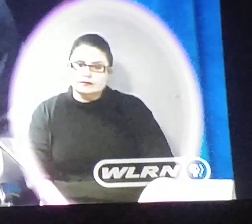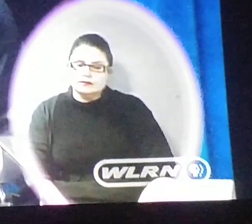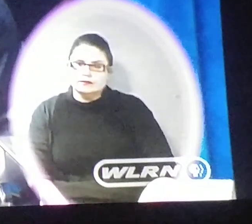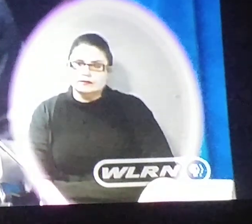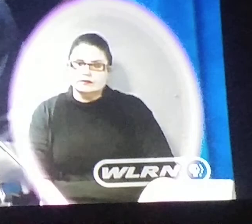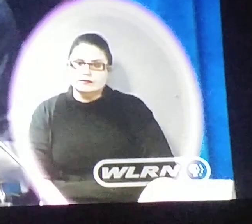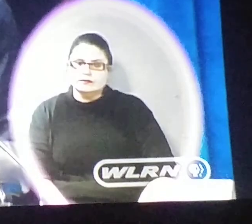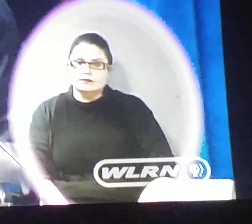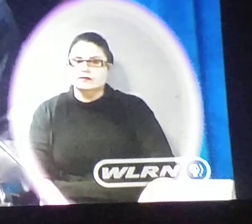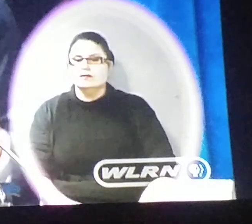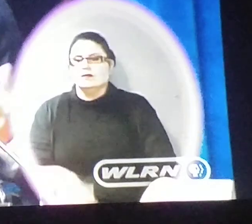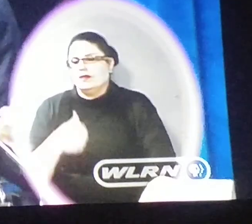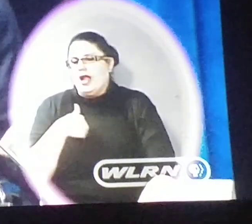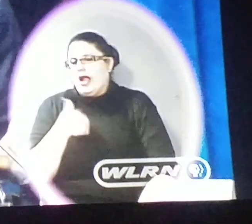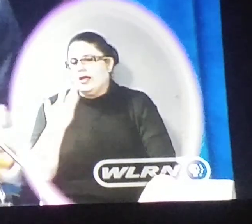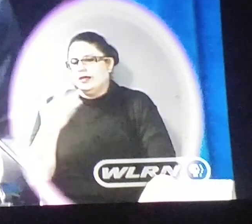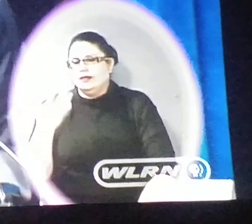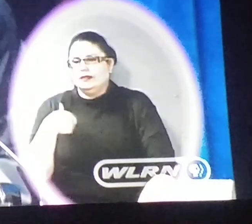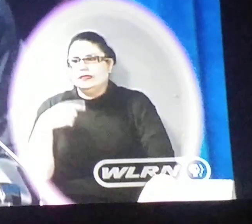dais, I need some